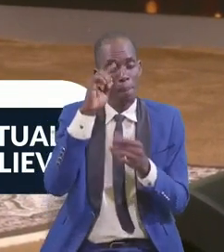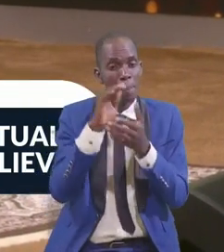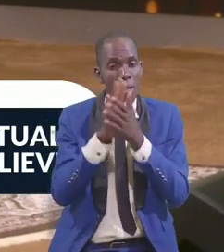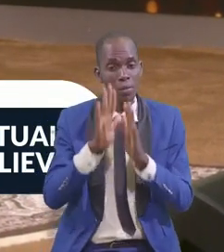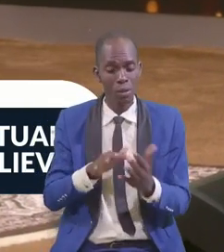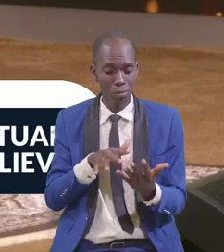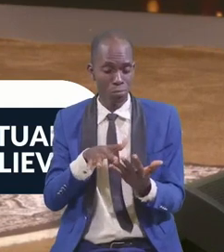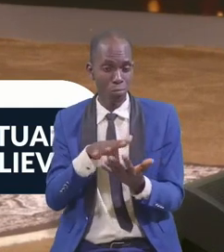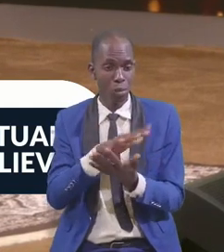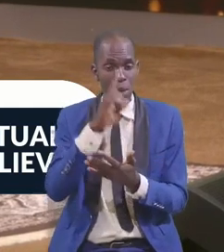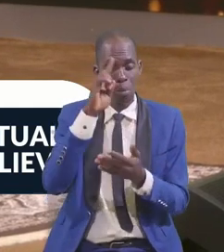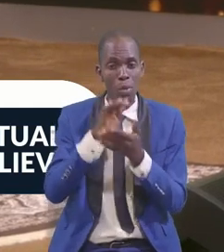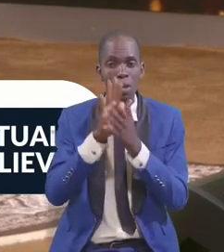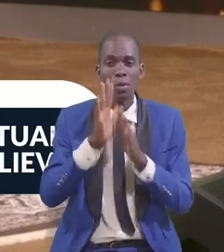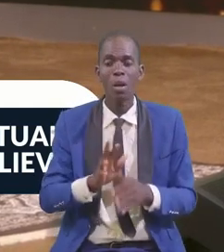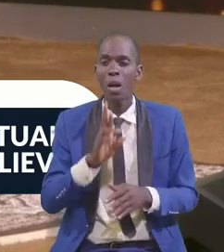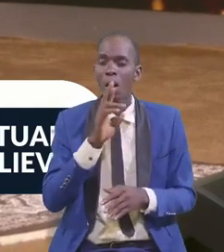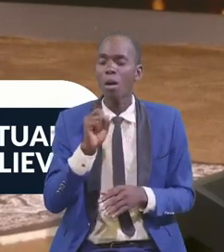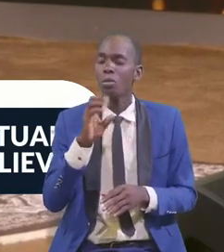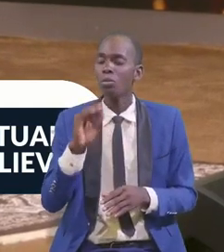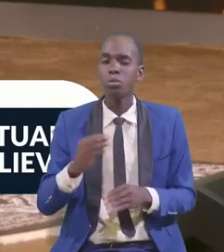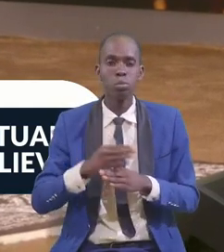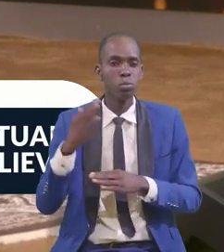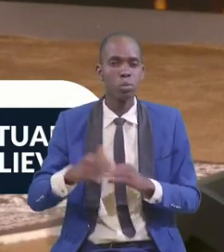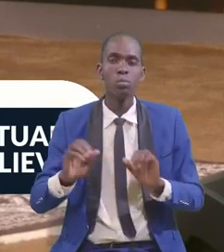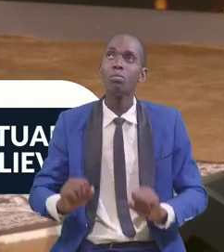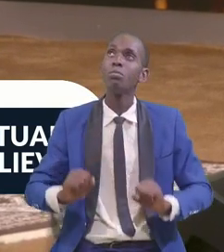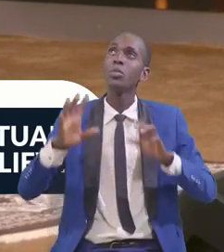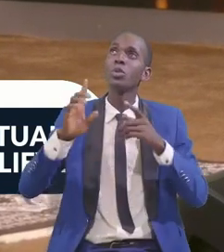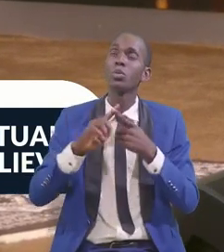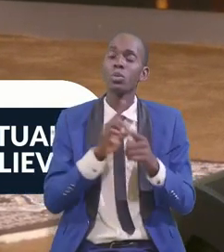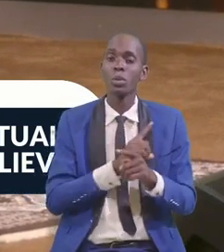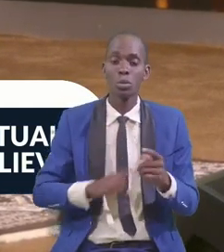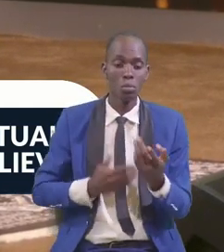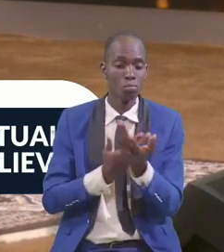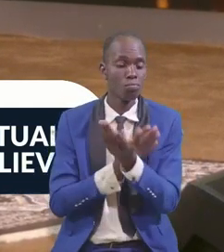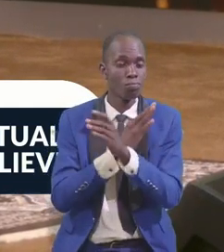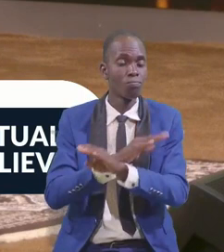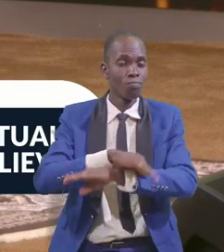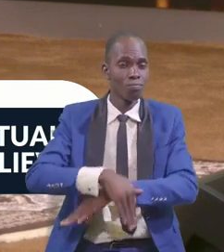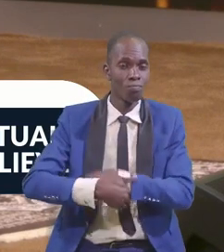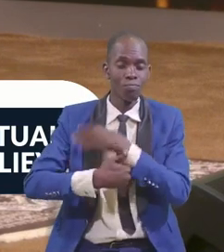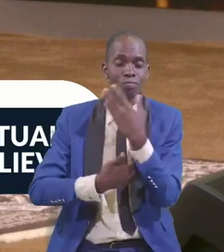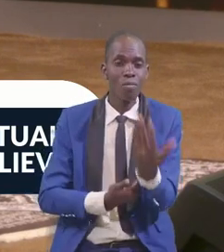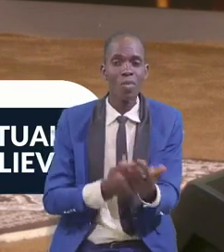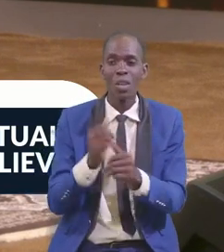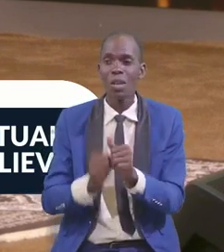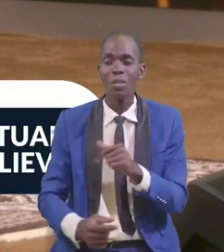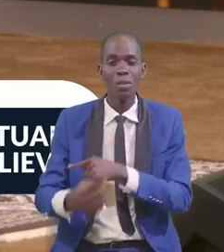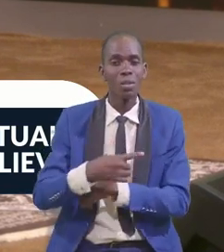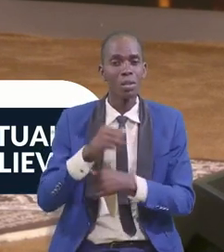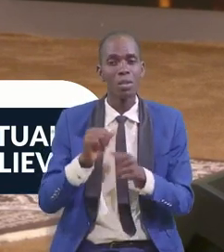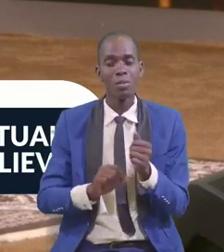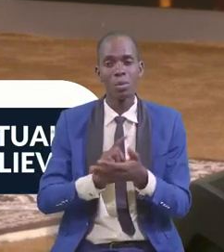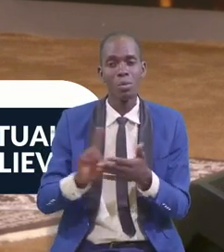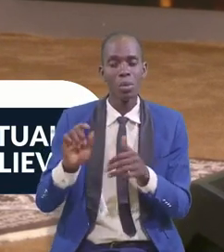these believers are so committed to the Lord day and night, and every day of the week, every week of the month, every month of